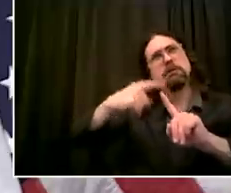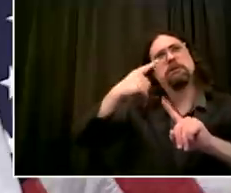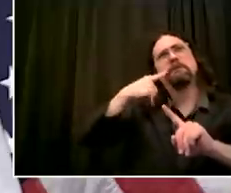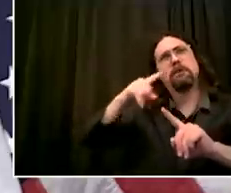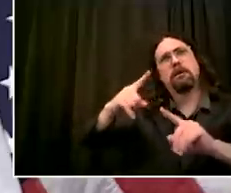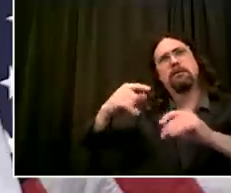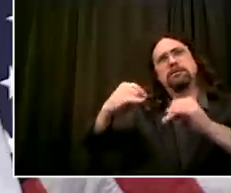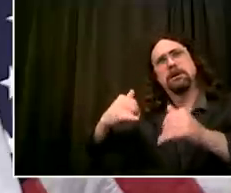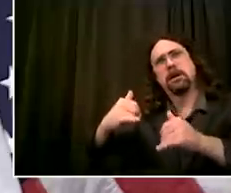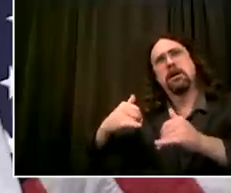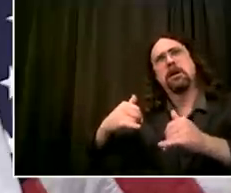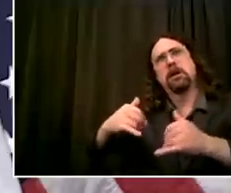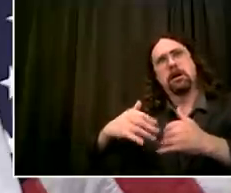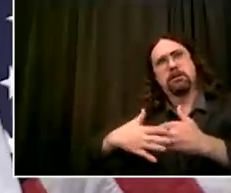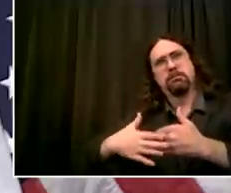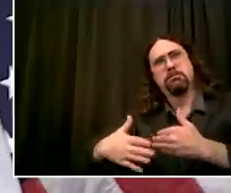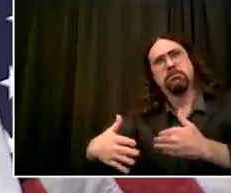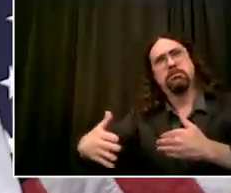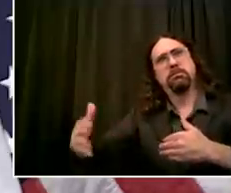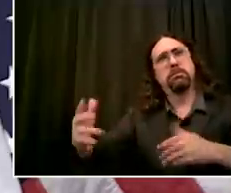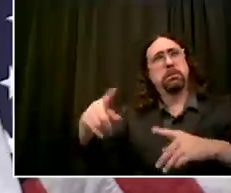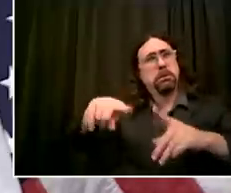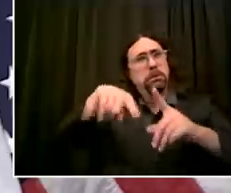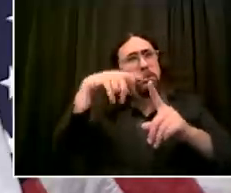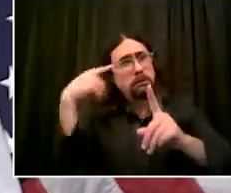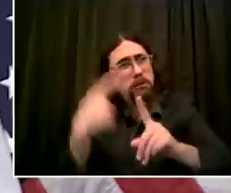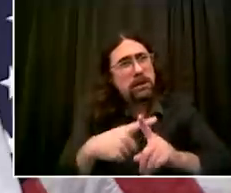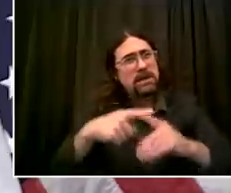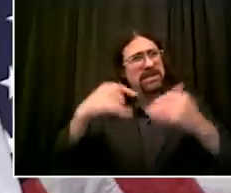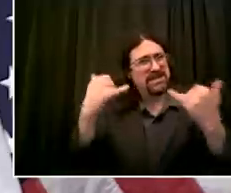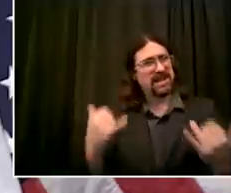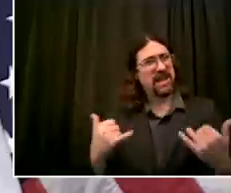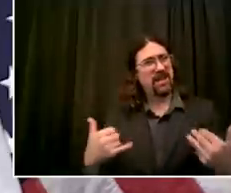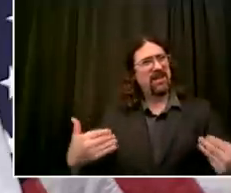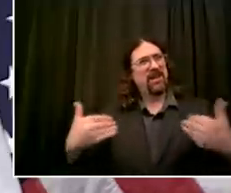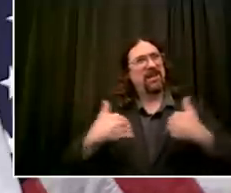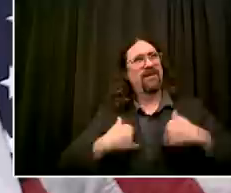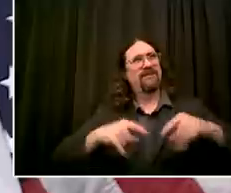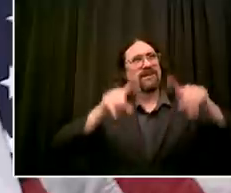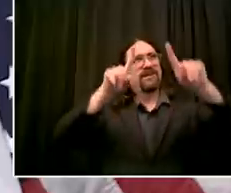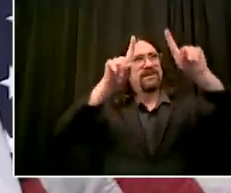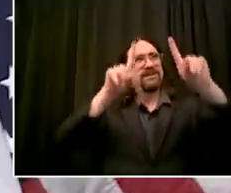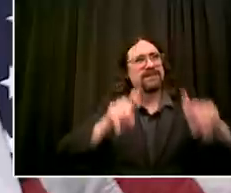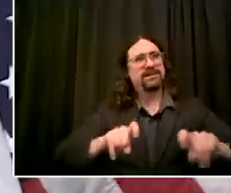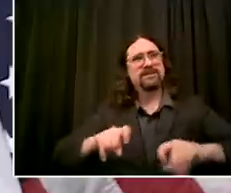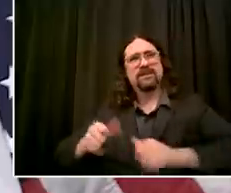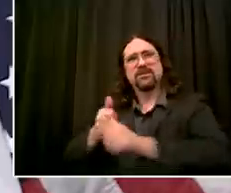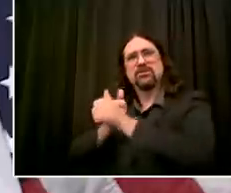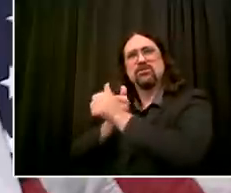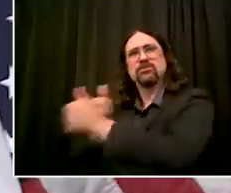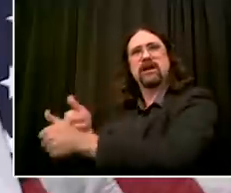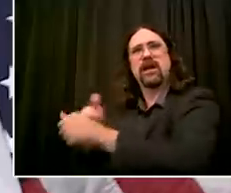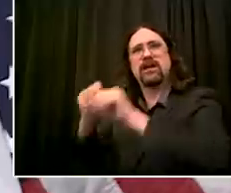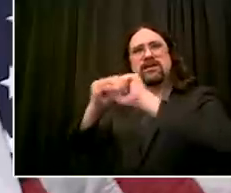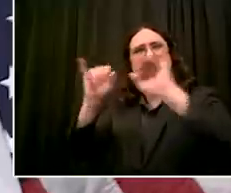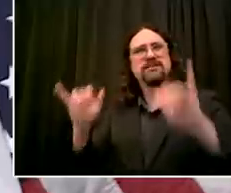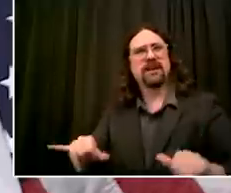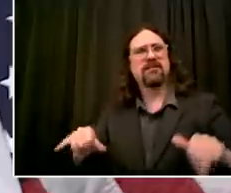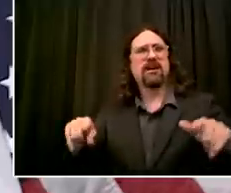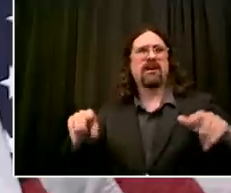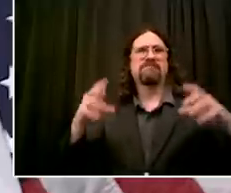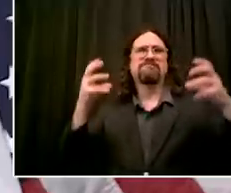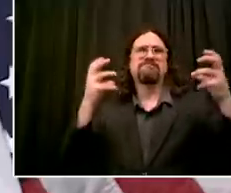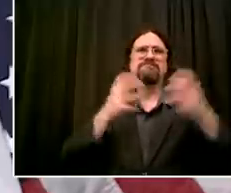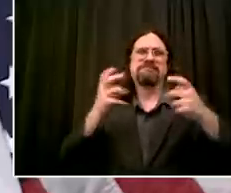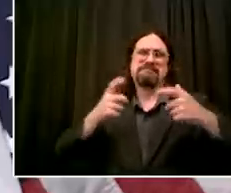prepared. If we see anything, what I've talked to Dr. Katz and Dr. Varma and